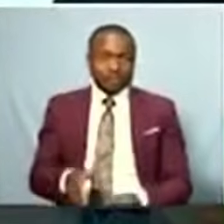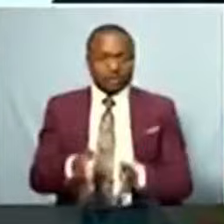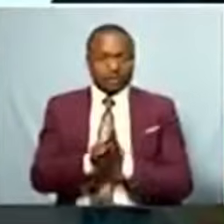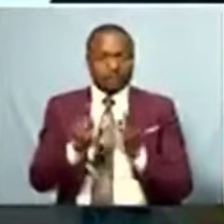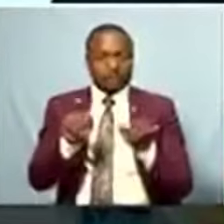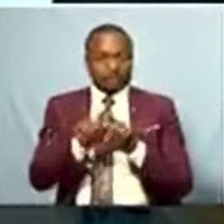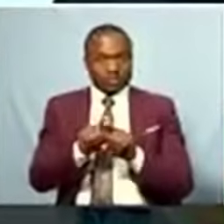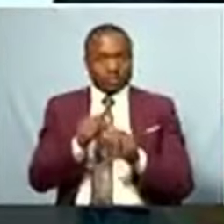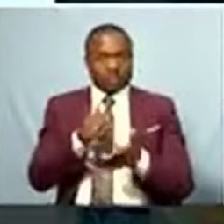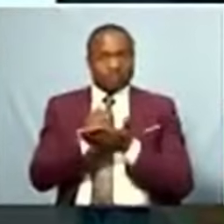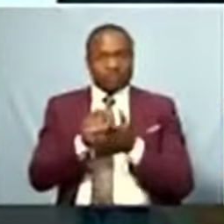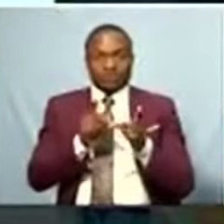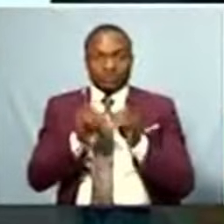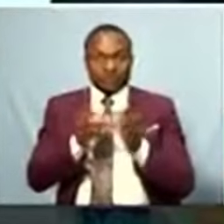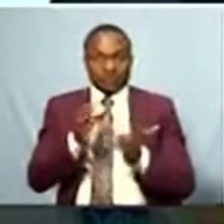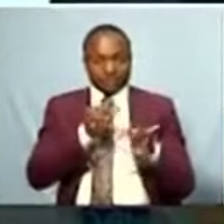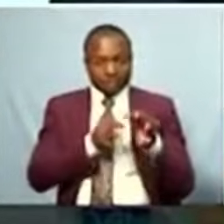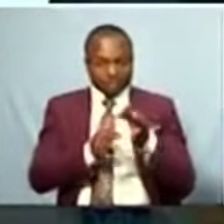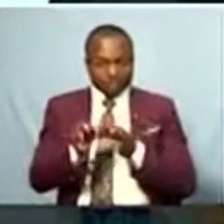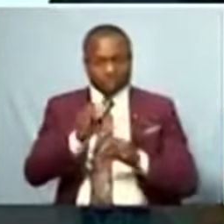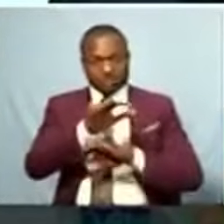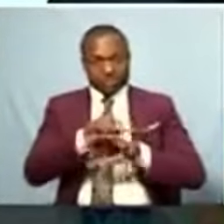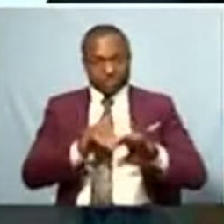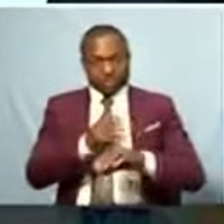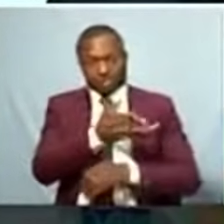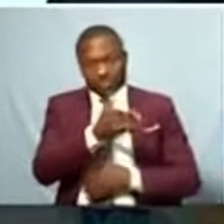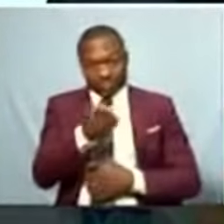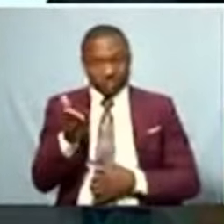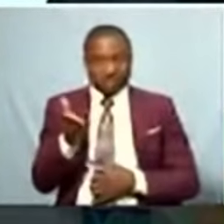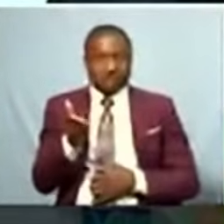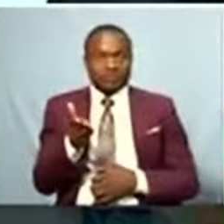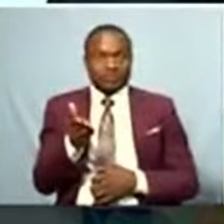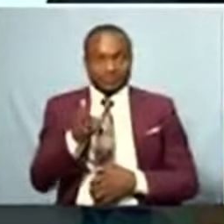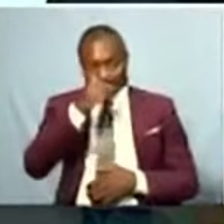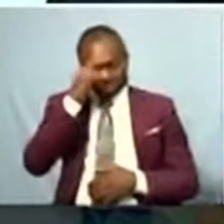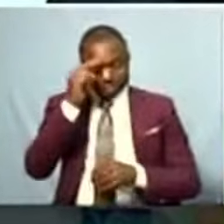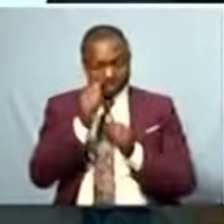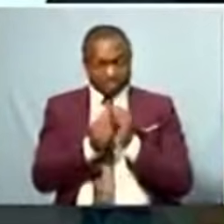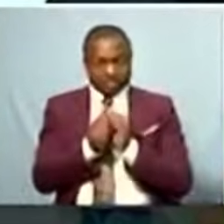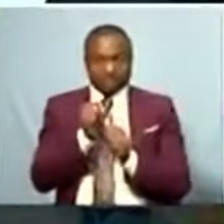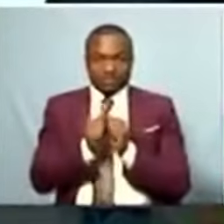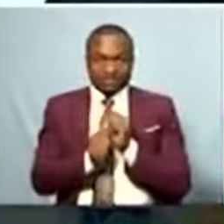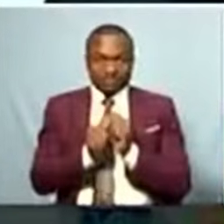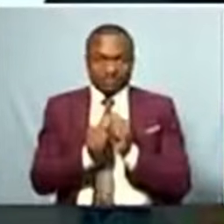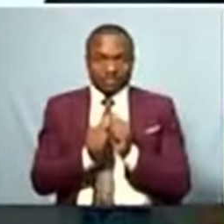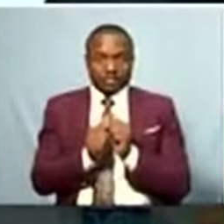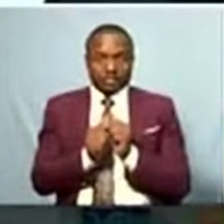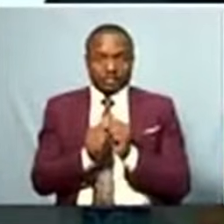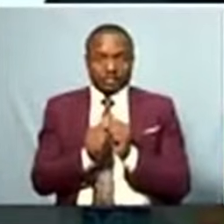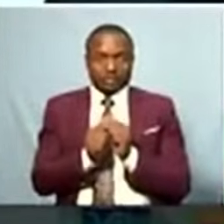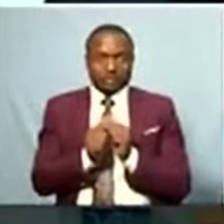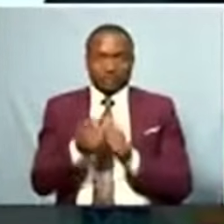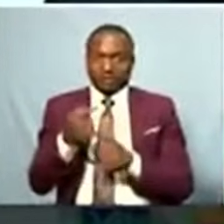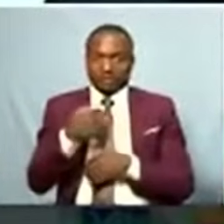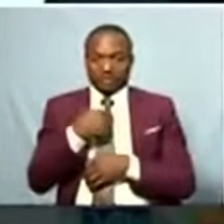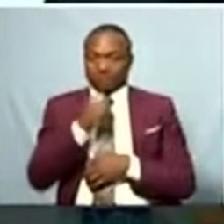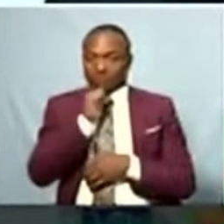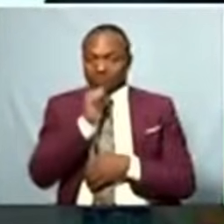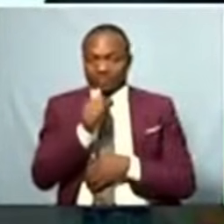same Assistant Director to just explain. I'm calling all of them Honorable because I didn't get